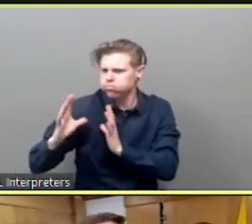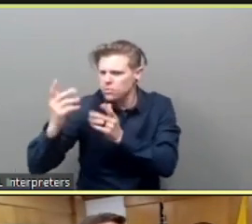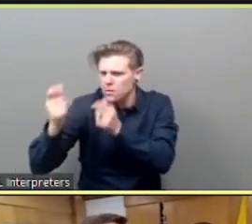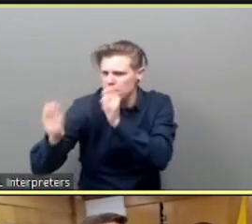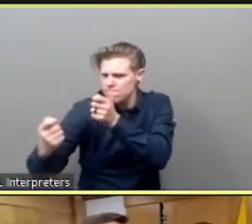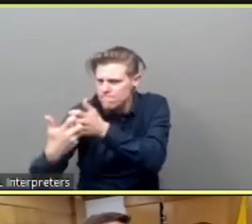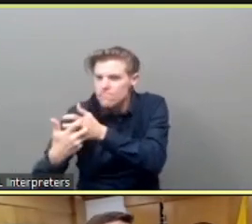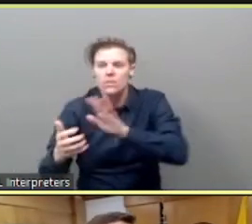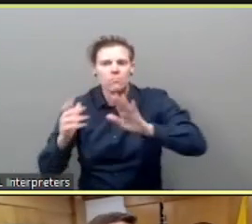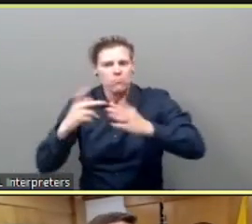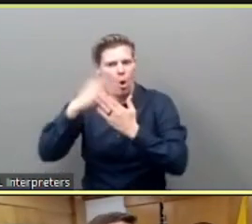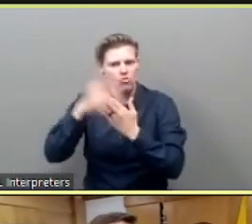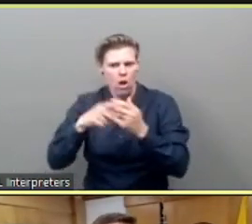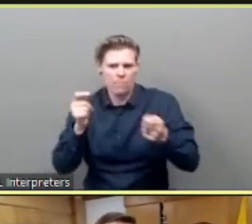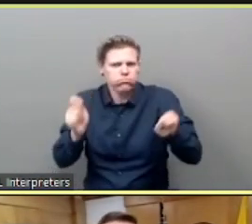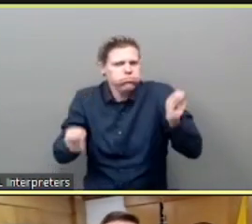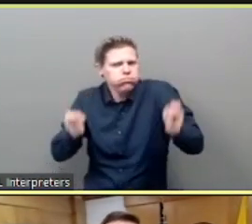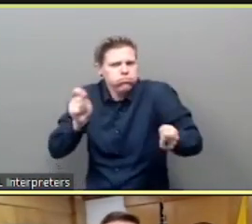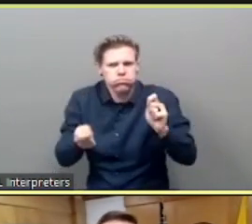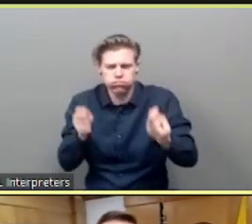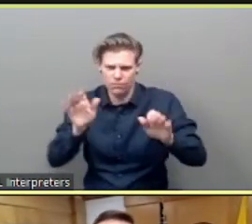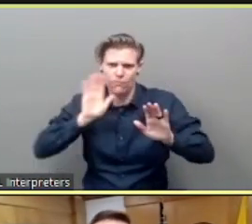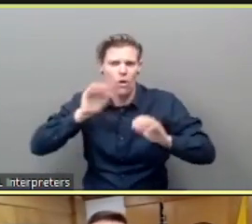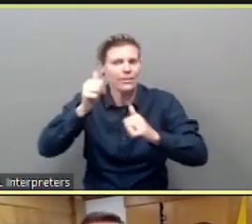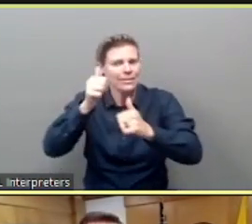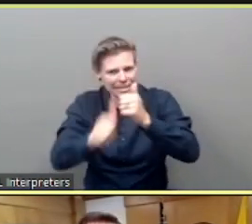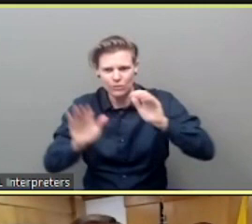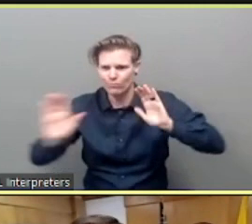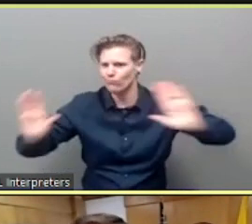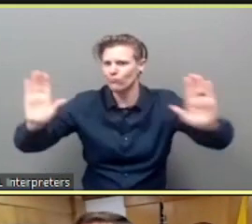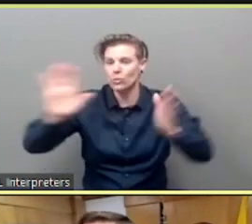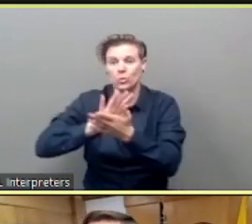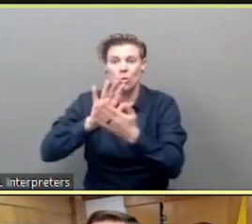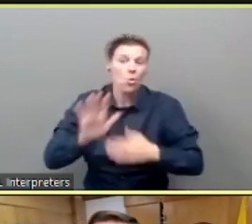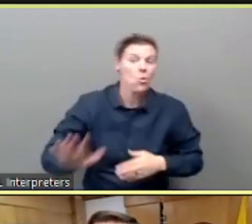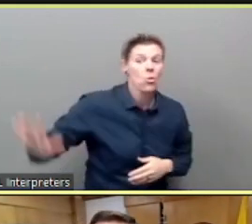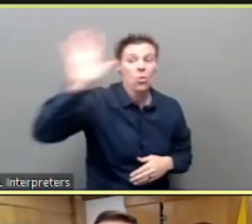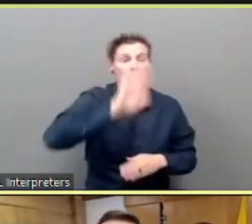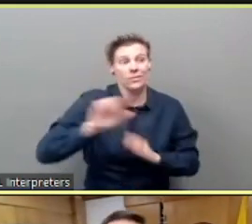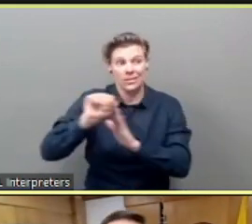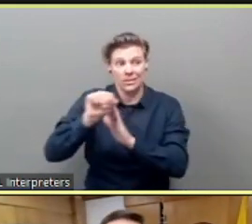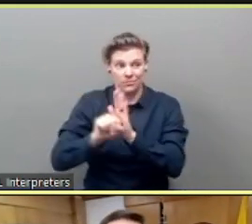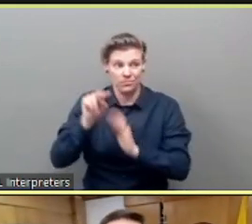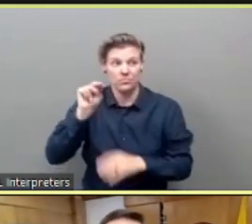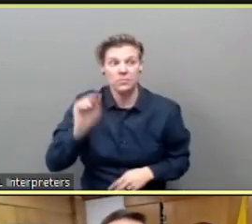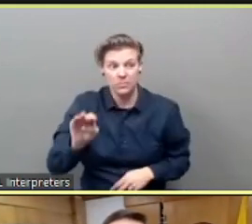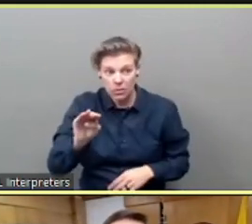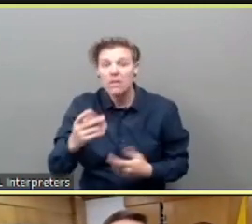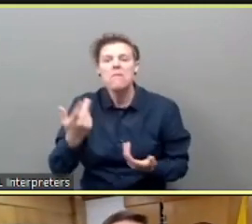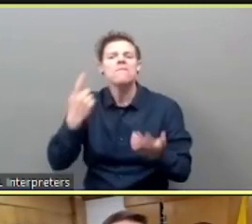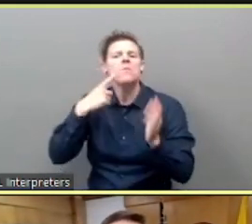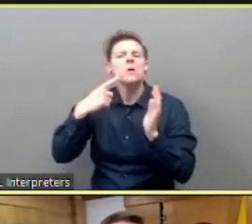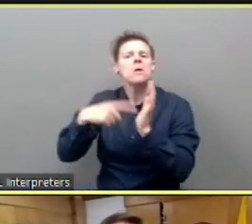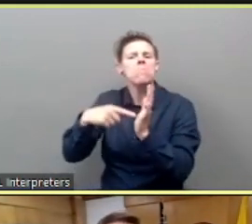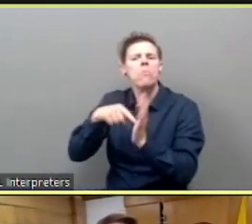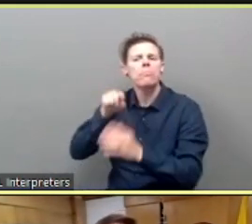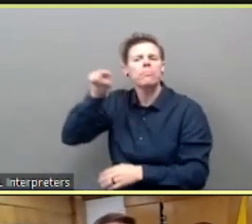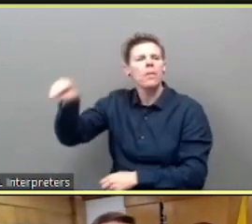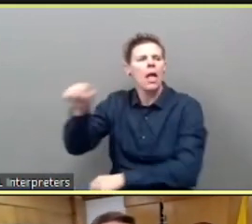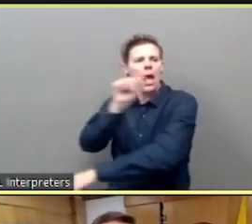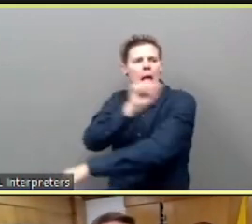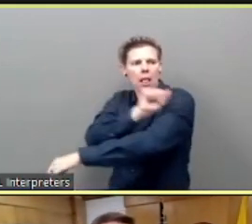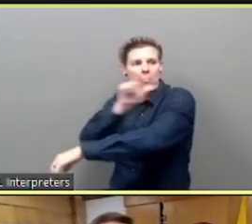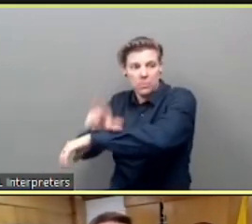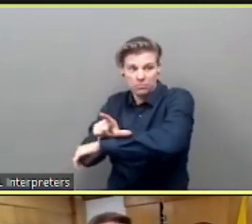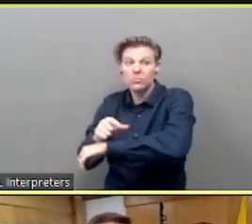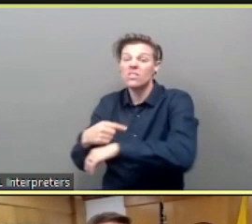slide, we can give you an update about the Community of Alamogordo. I was a teacher in Alamogordo for 11 years, and know there's